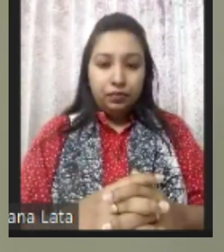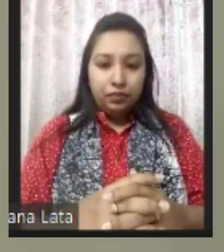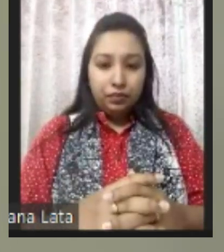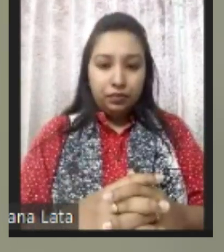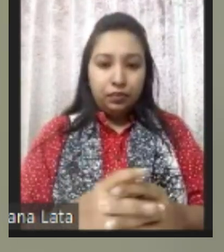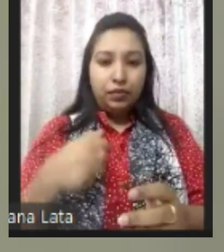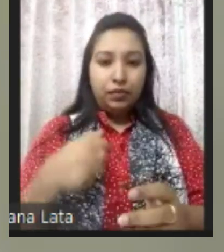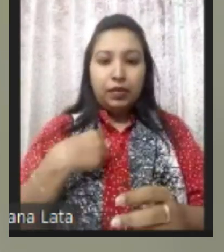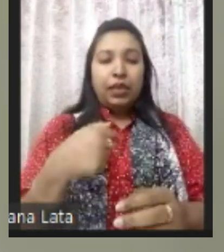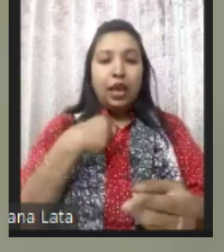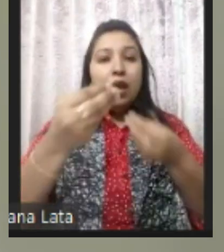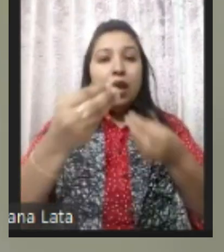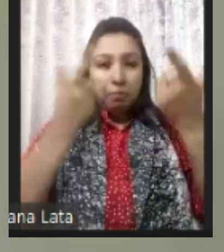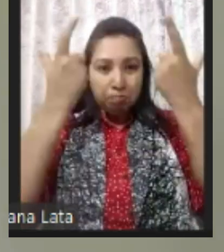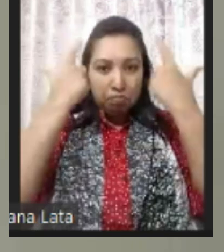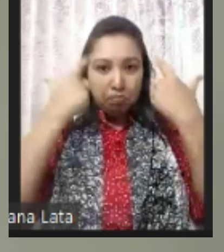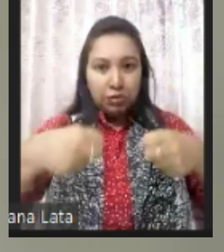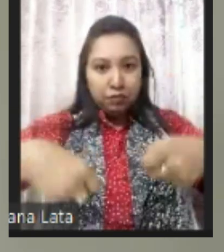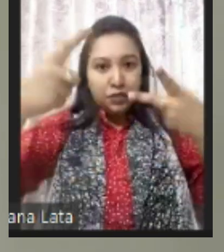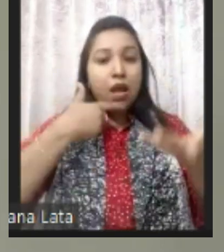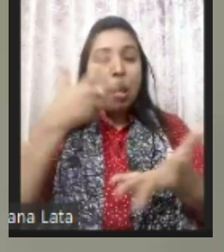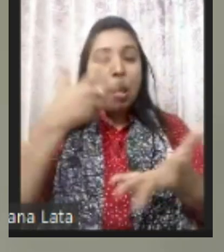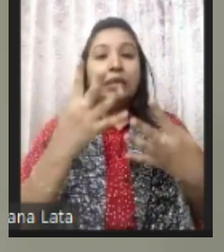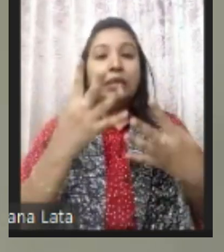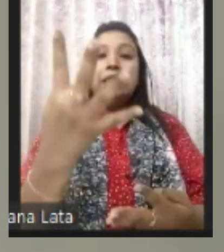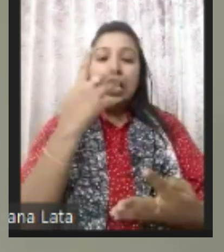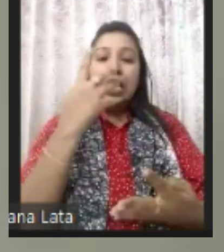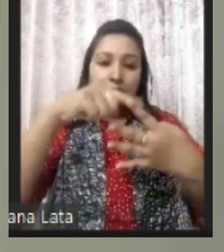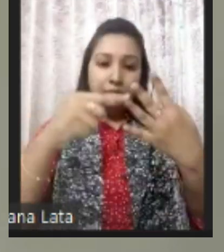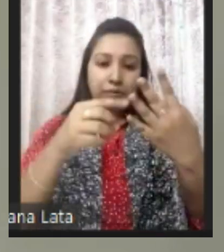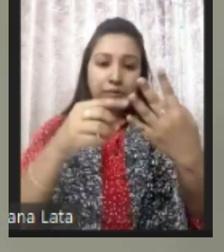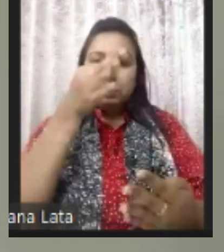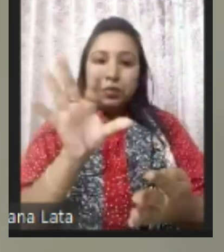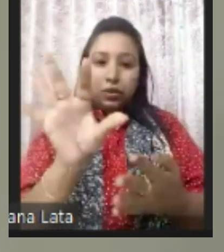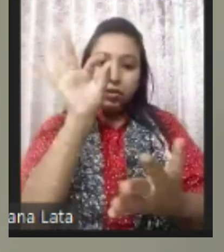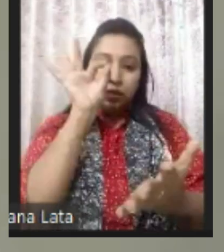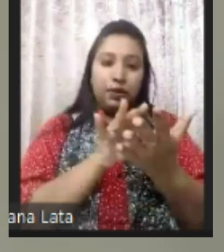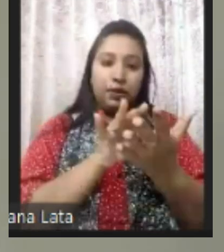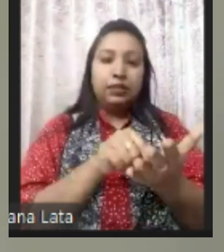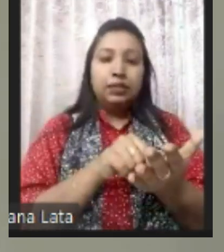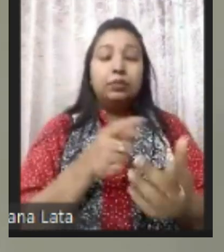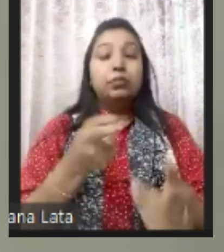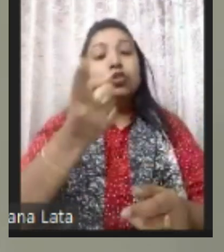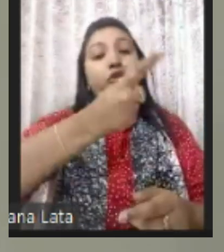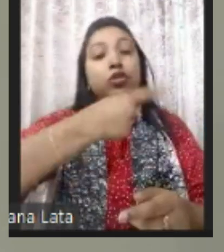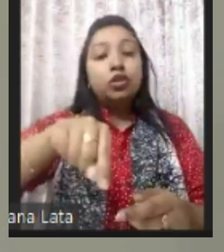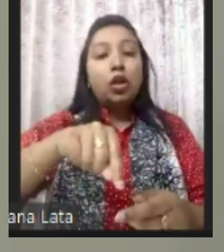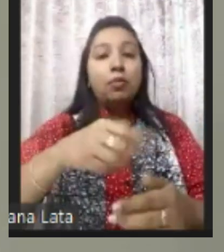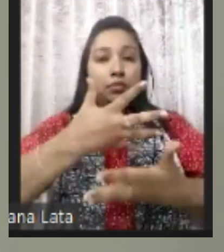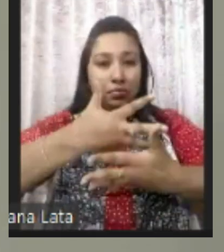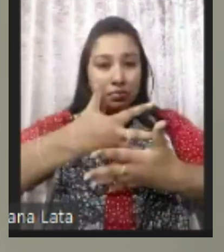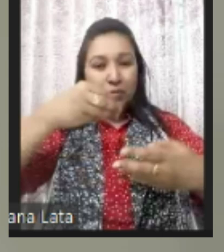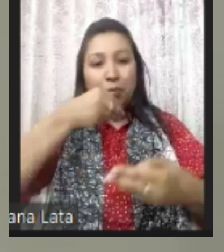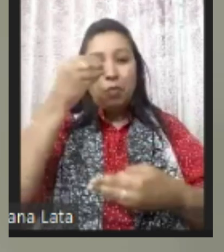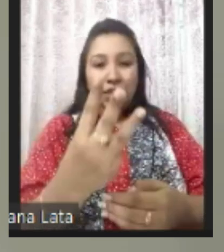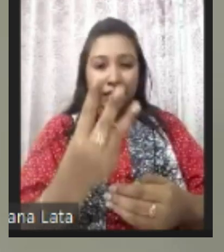this wonderful discussions. I have to thank all the panelists, the 3 panelists, the